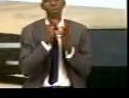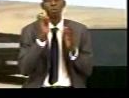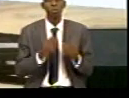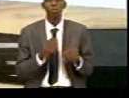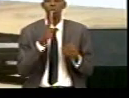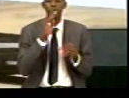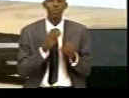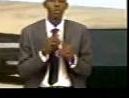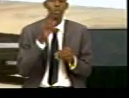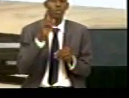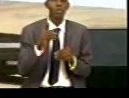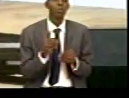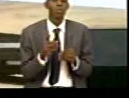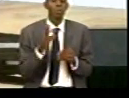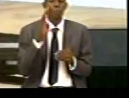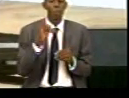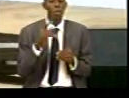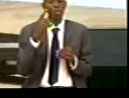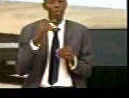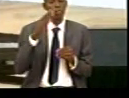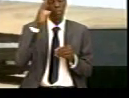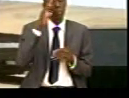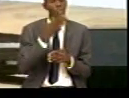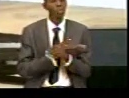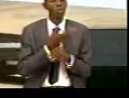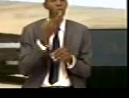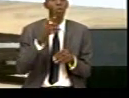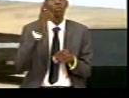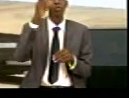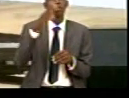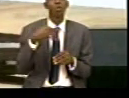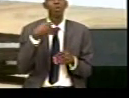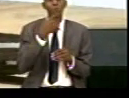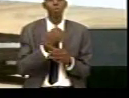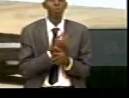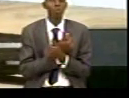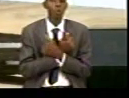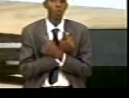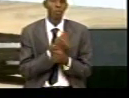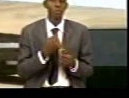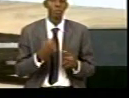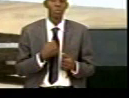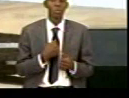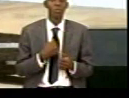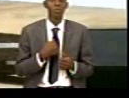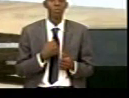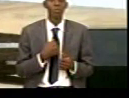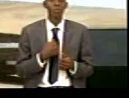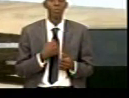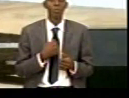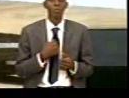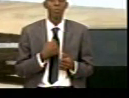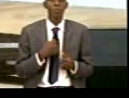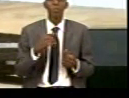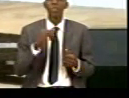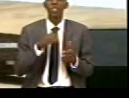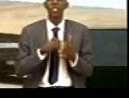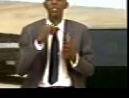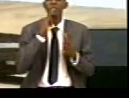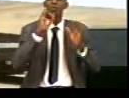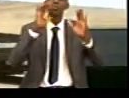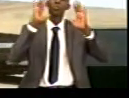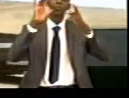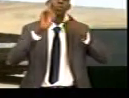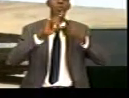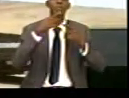faith of the Son of God who loved me in particular. It's wonderful to say he loves